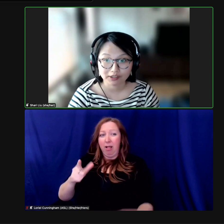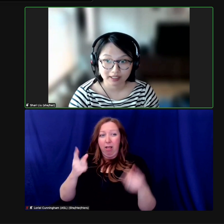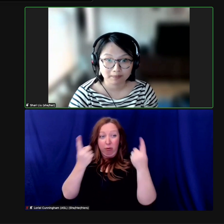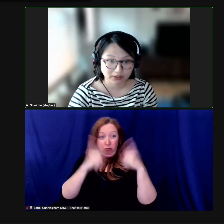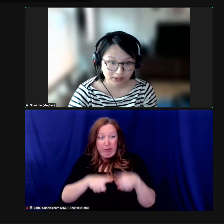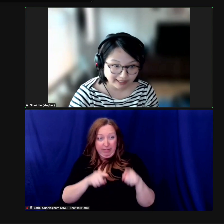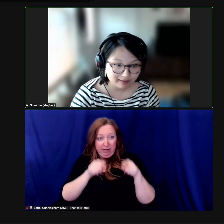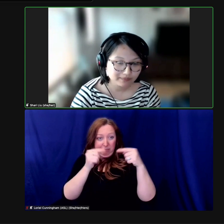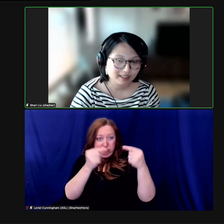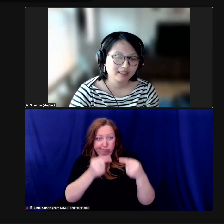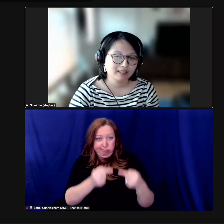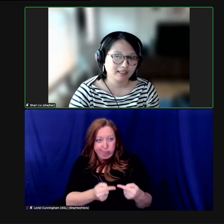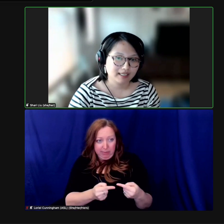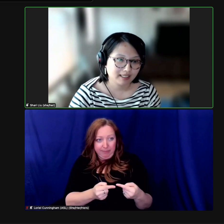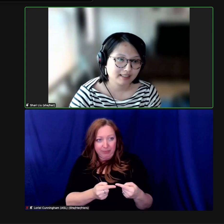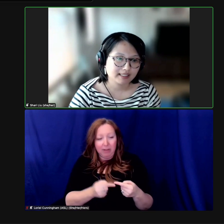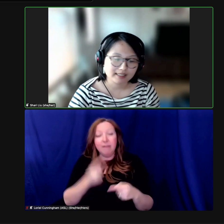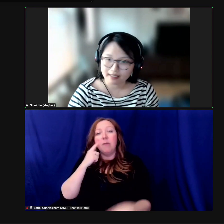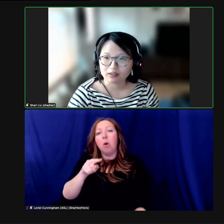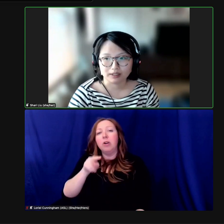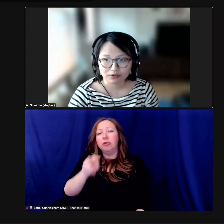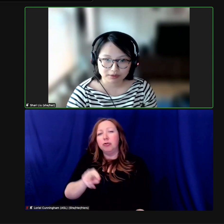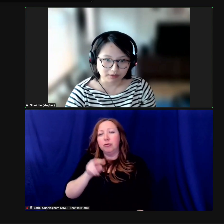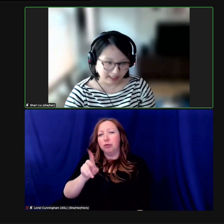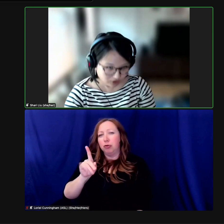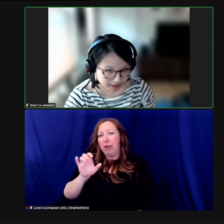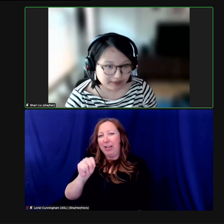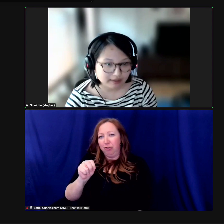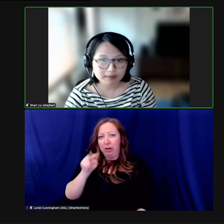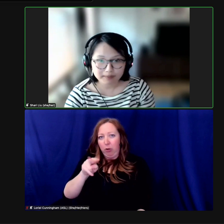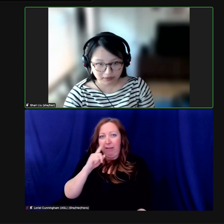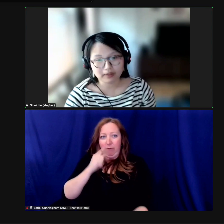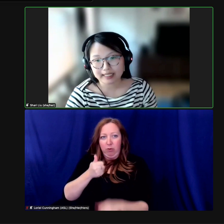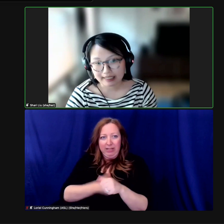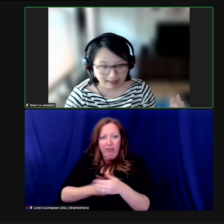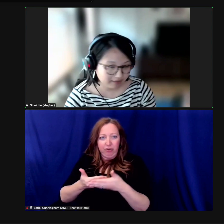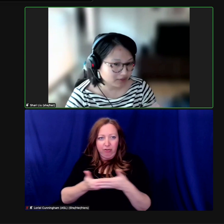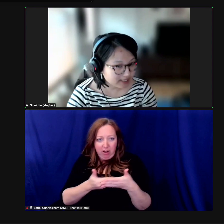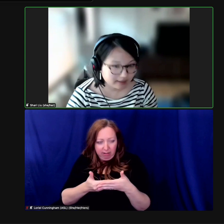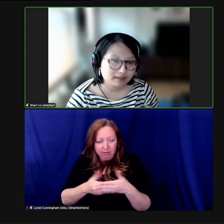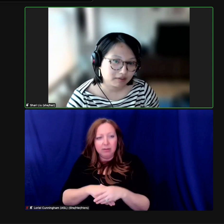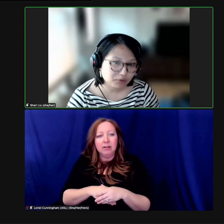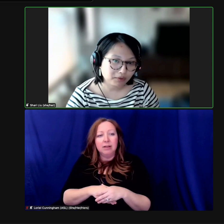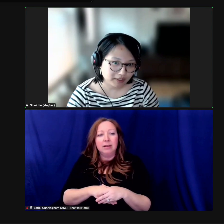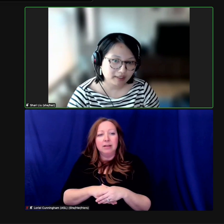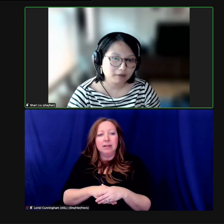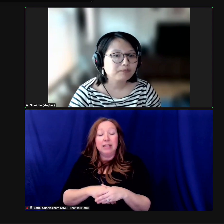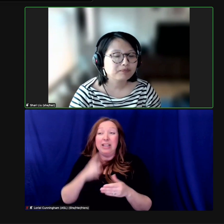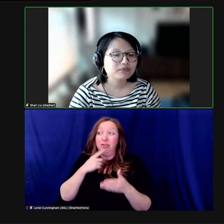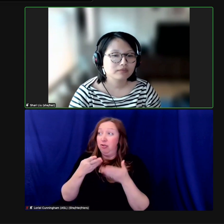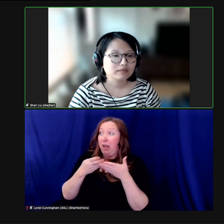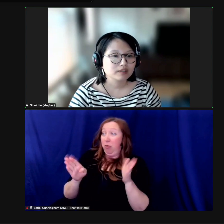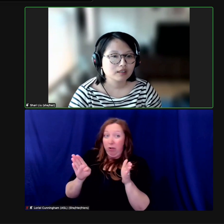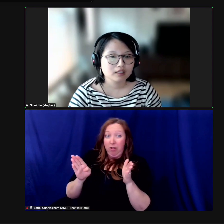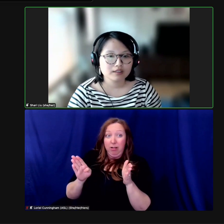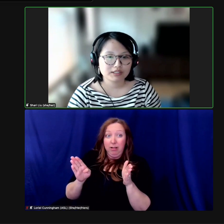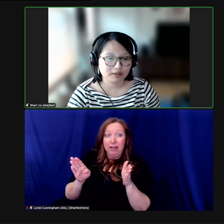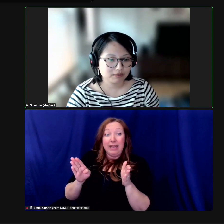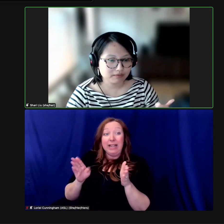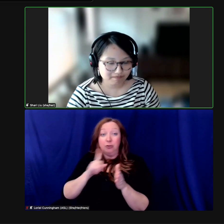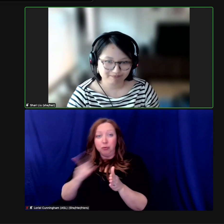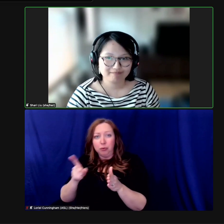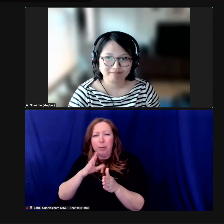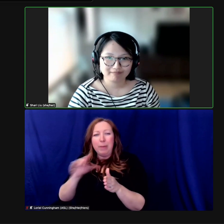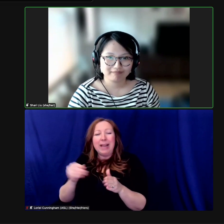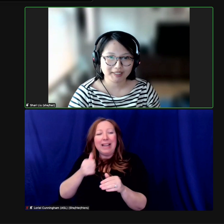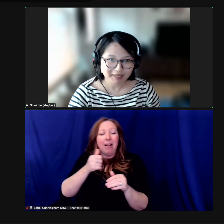is duration looking per trial. And that's not only true in general, but if you look at every single individual video.